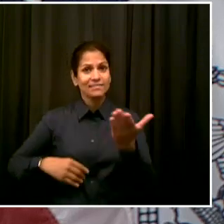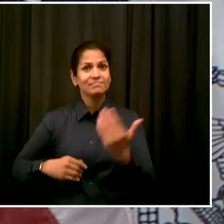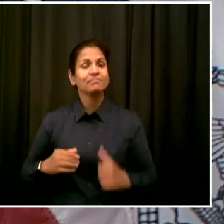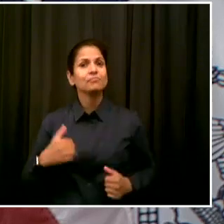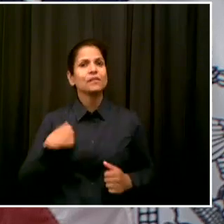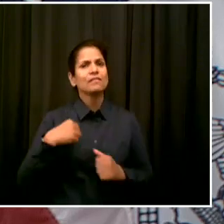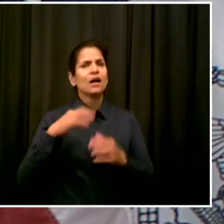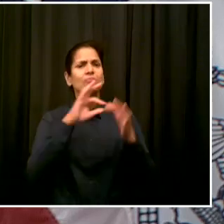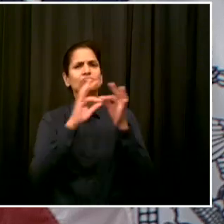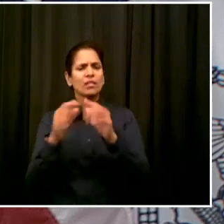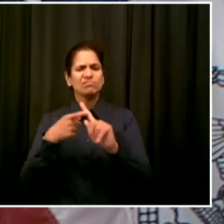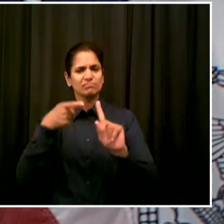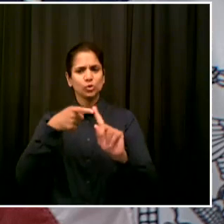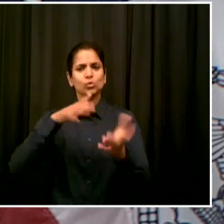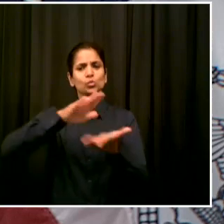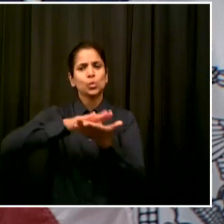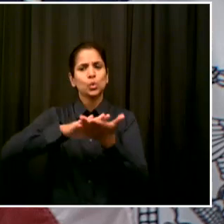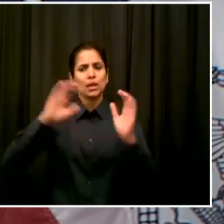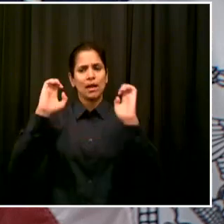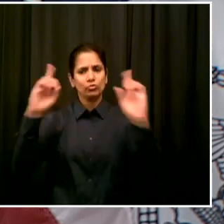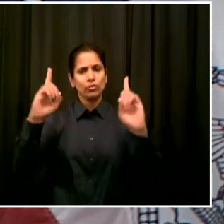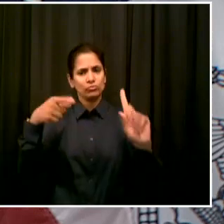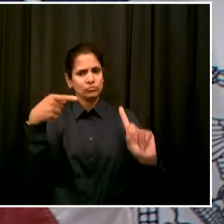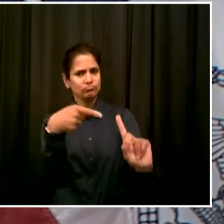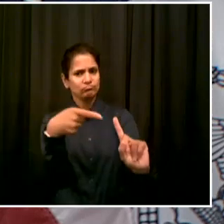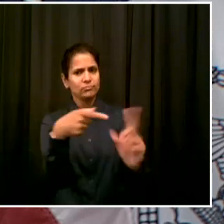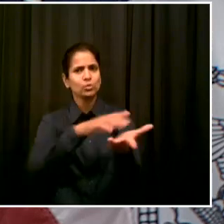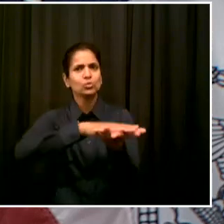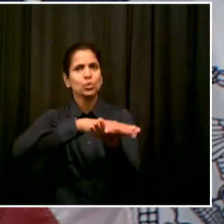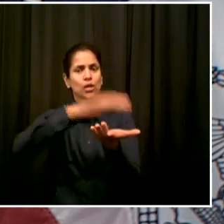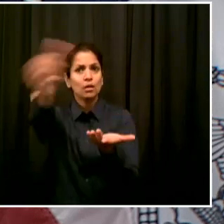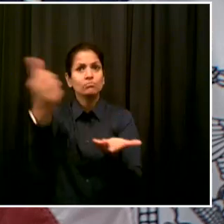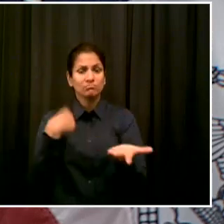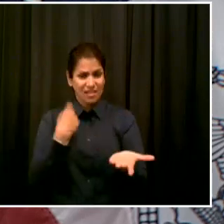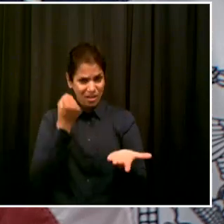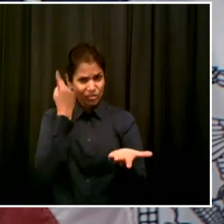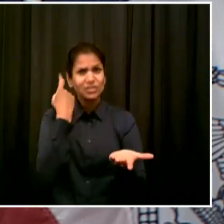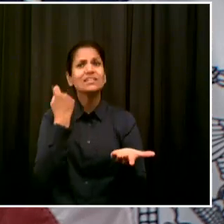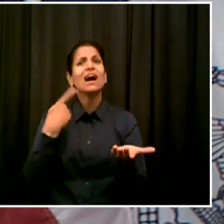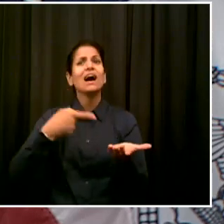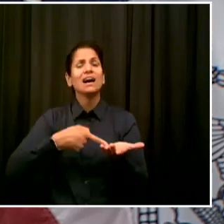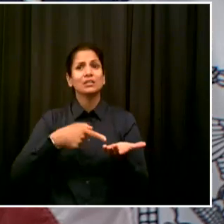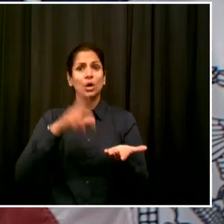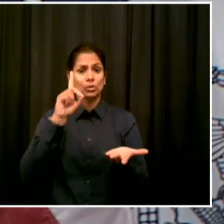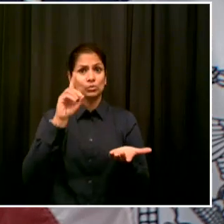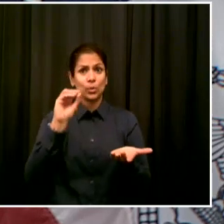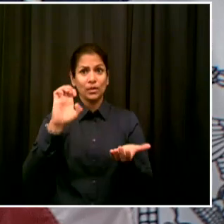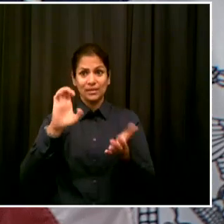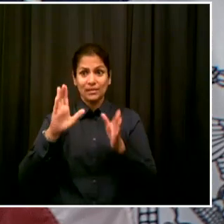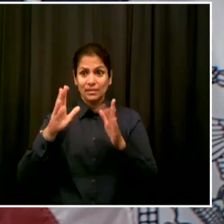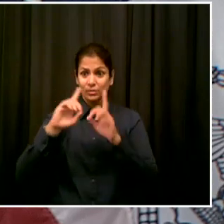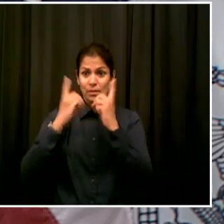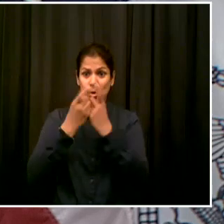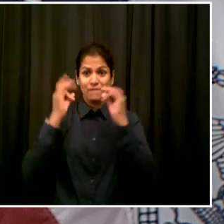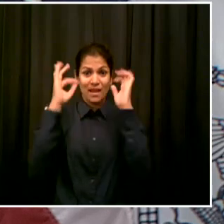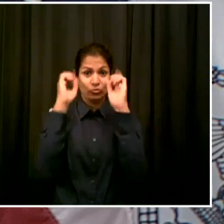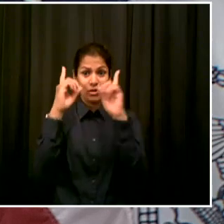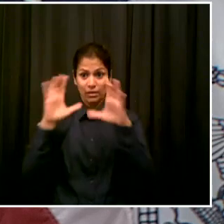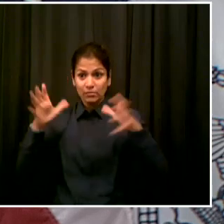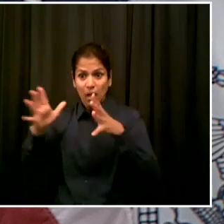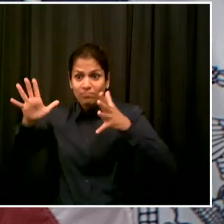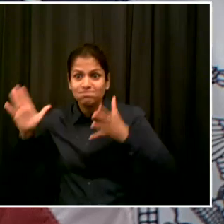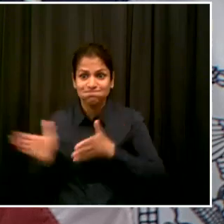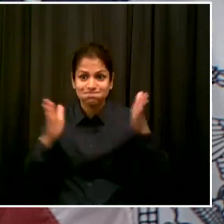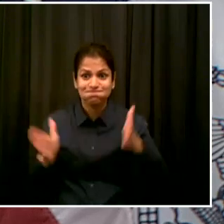I understand the DOE is developing a plan for testing protocols for schools this fall. Maybe Dr. Long can contribute to